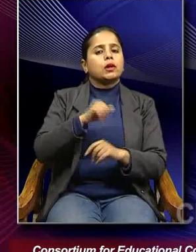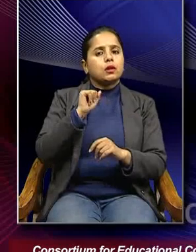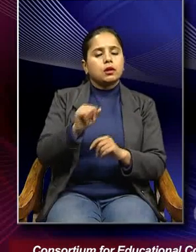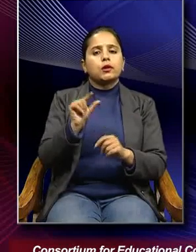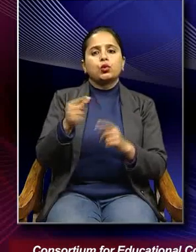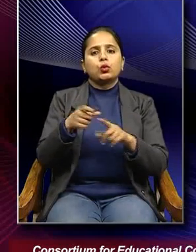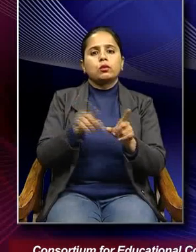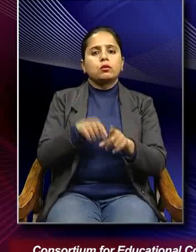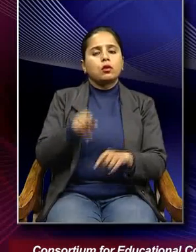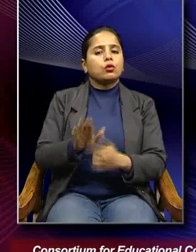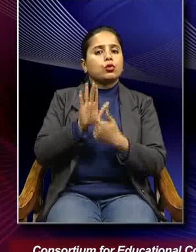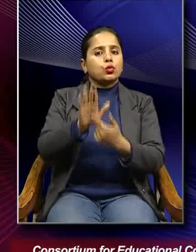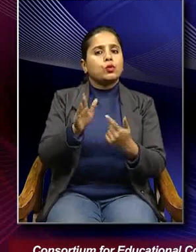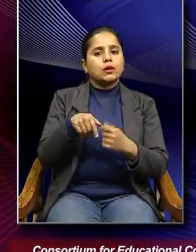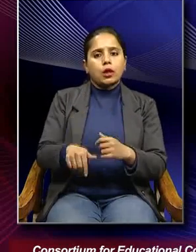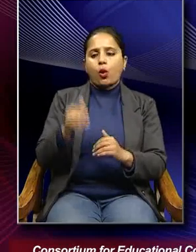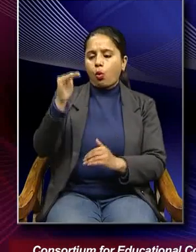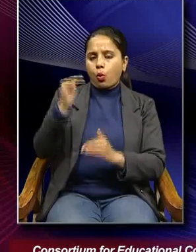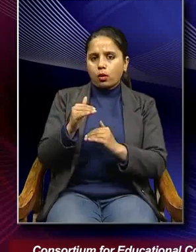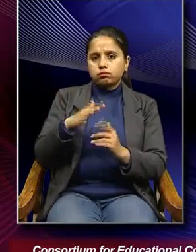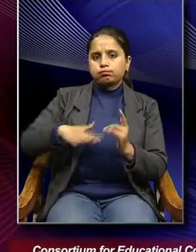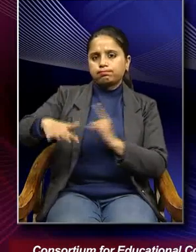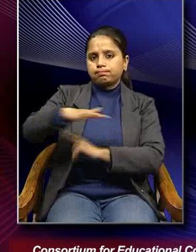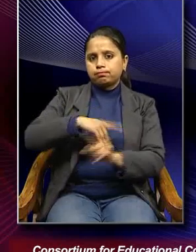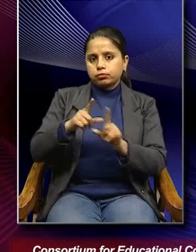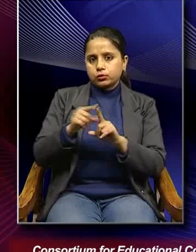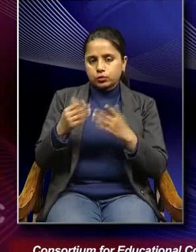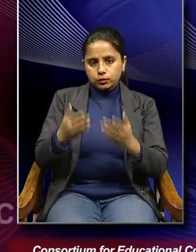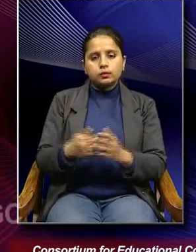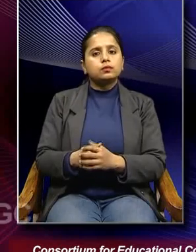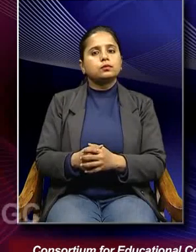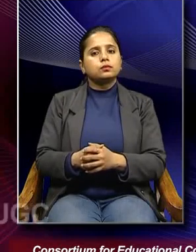is reflected by the lowest section, and